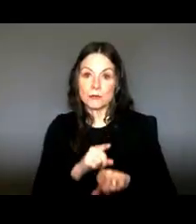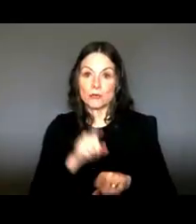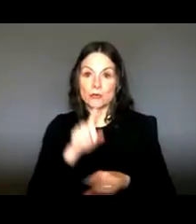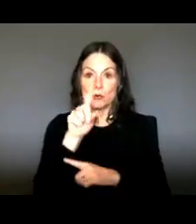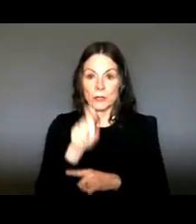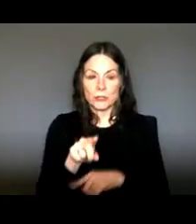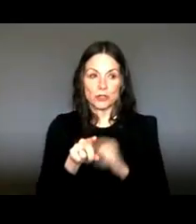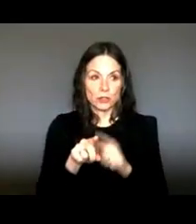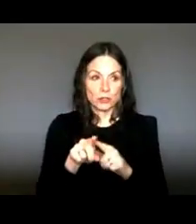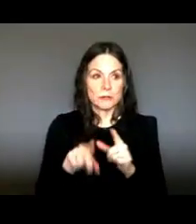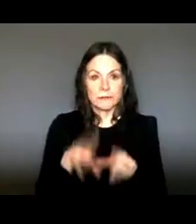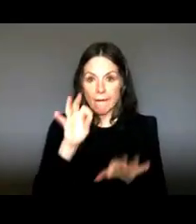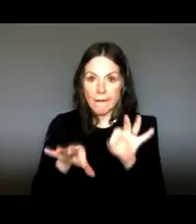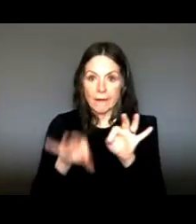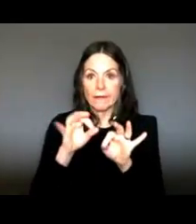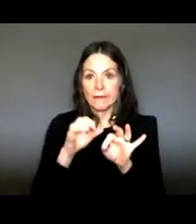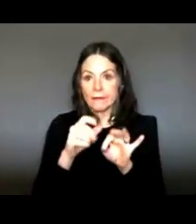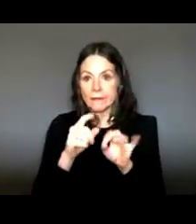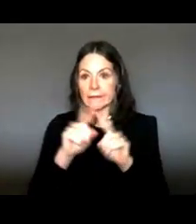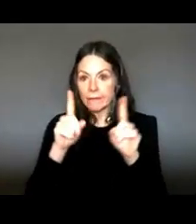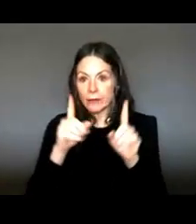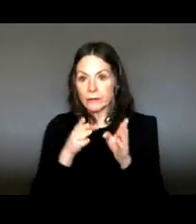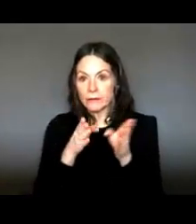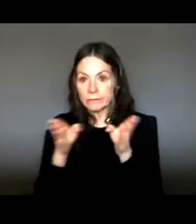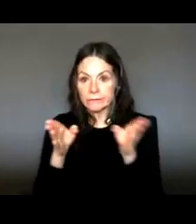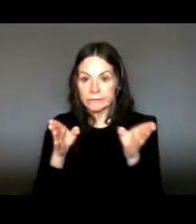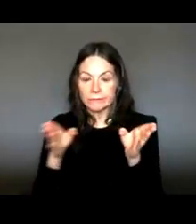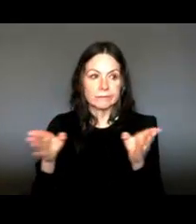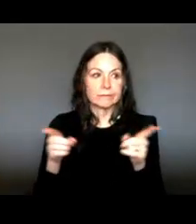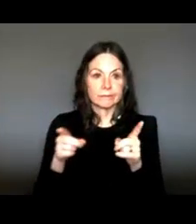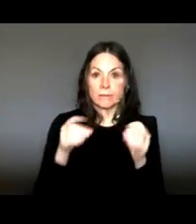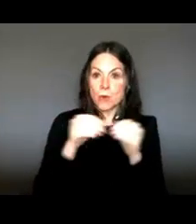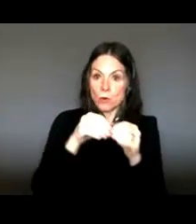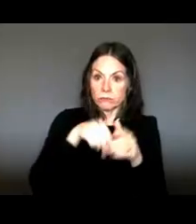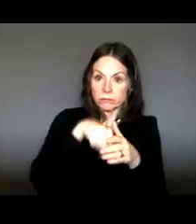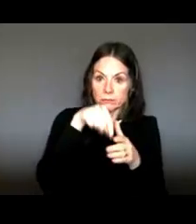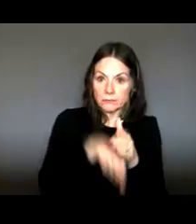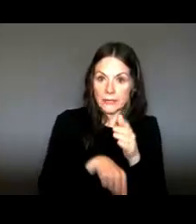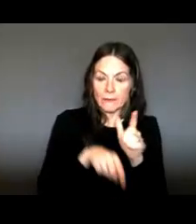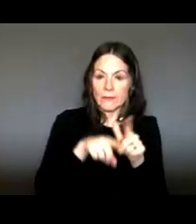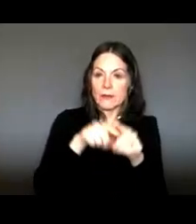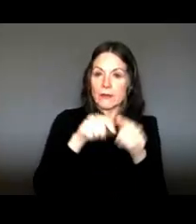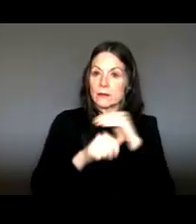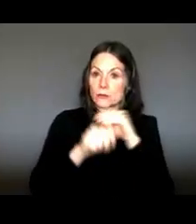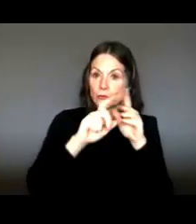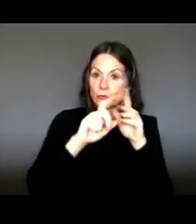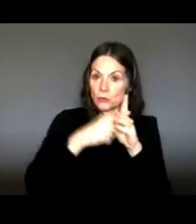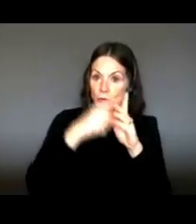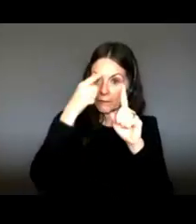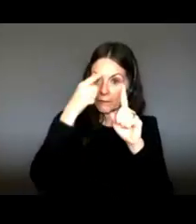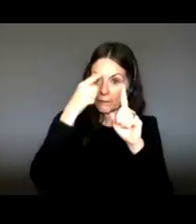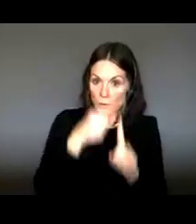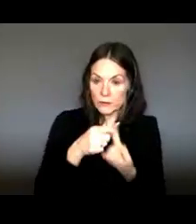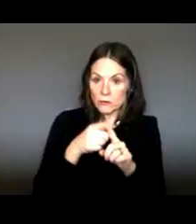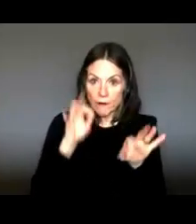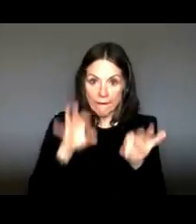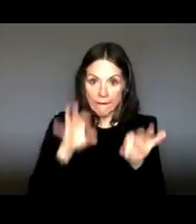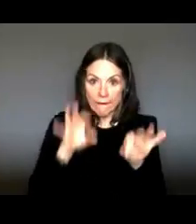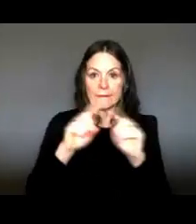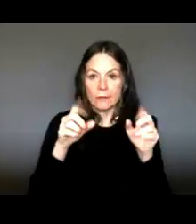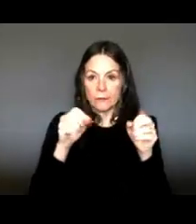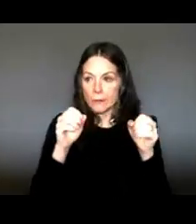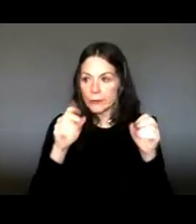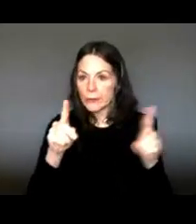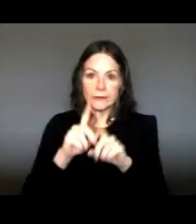and dig deeper into the starting points, you discover different opportunities and